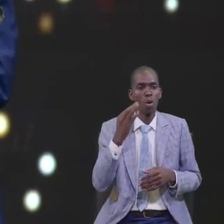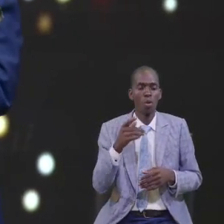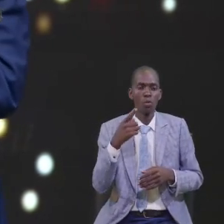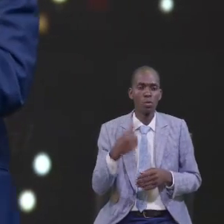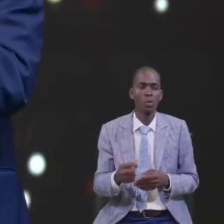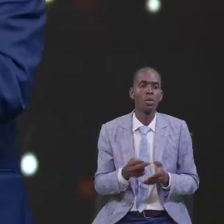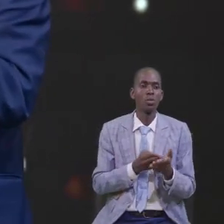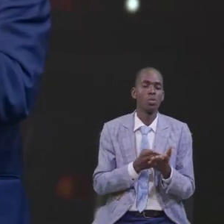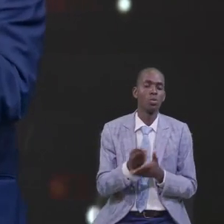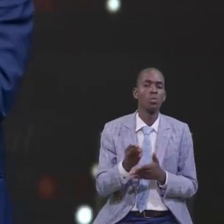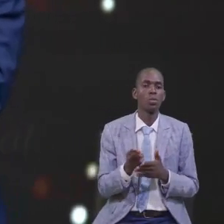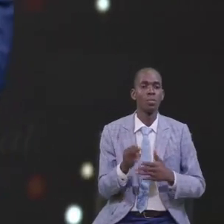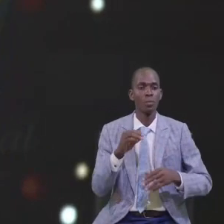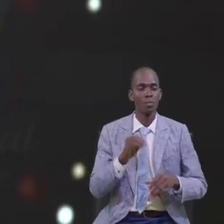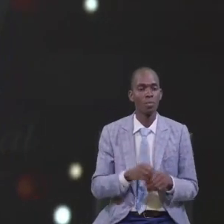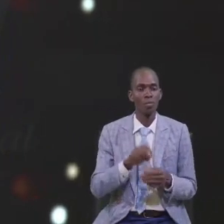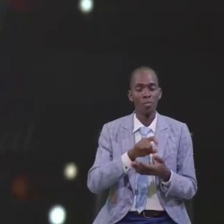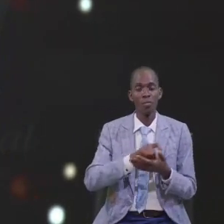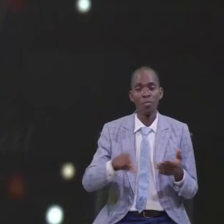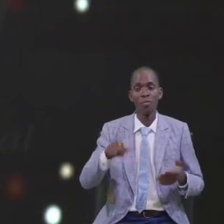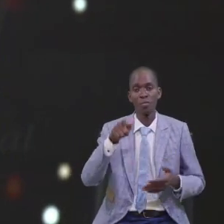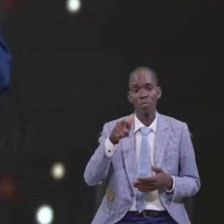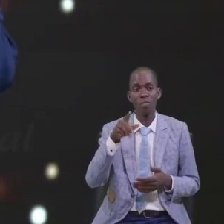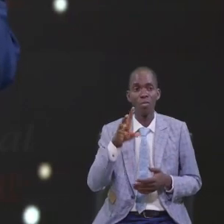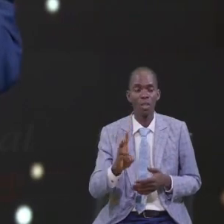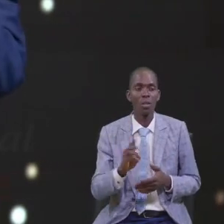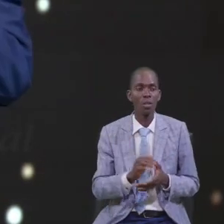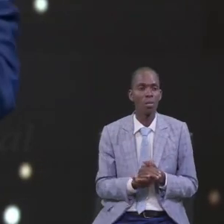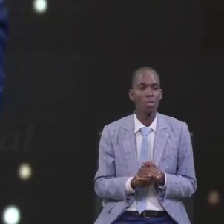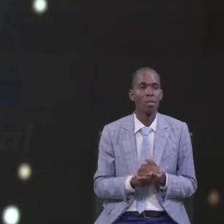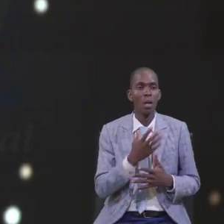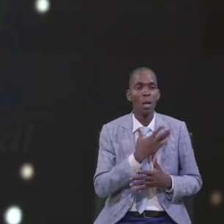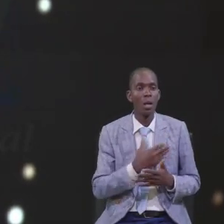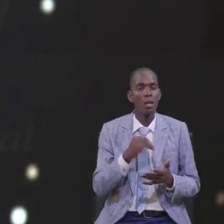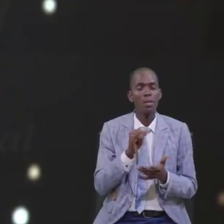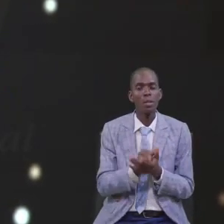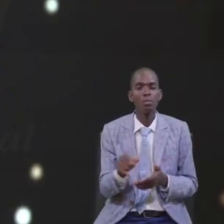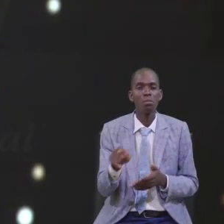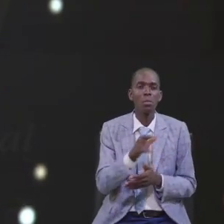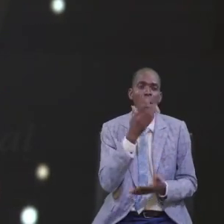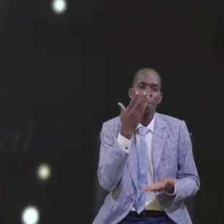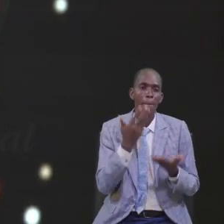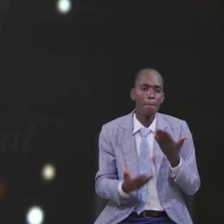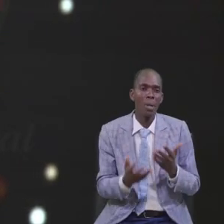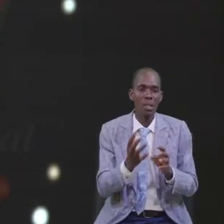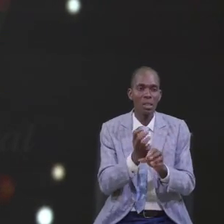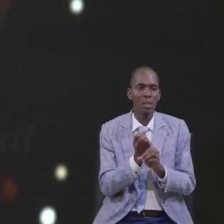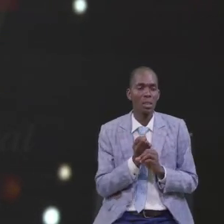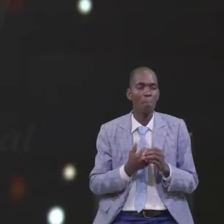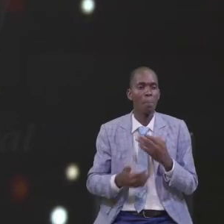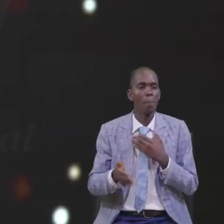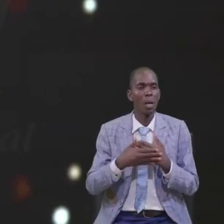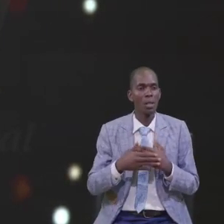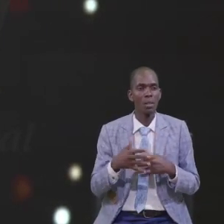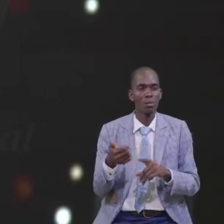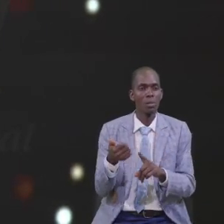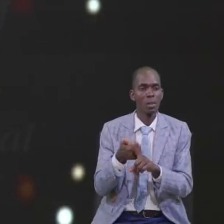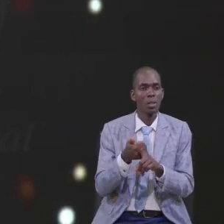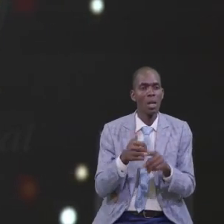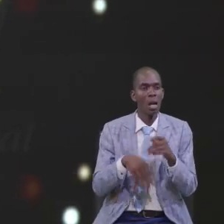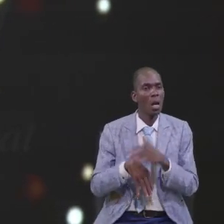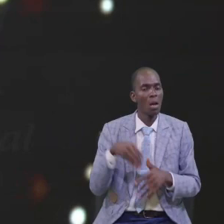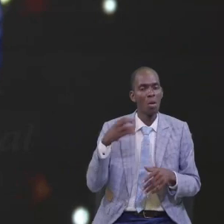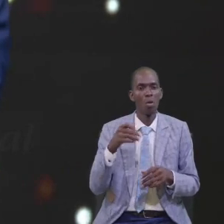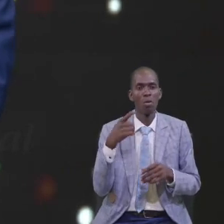the truth. In verse 26, it says, and that day may recover themselves out of